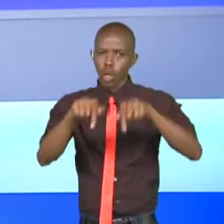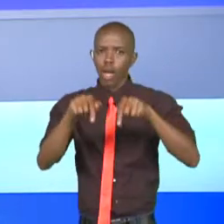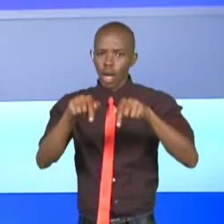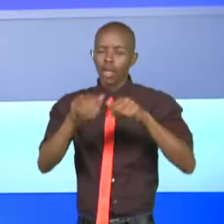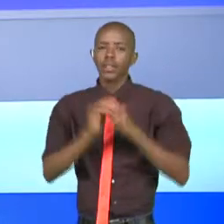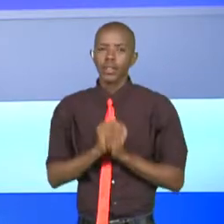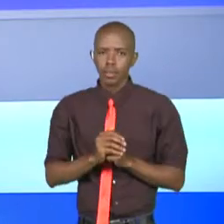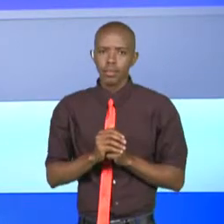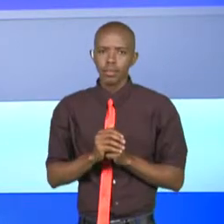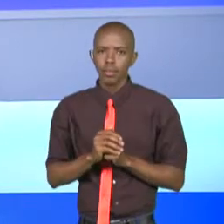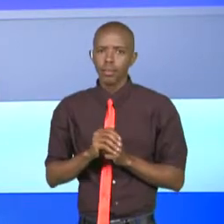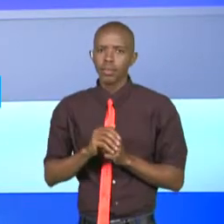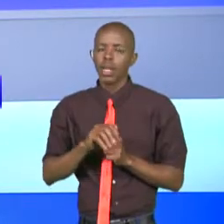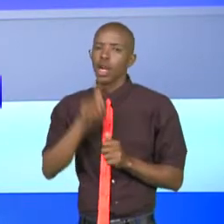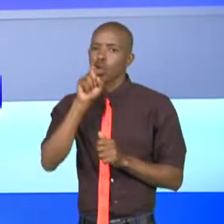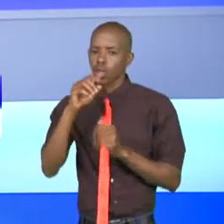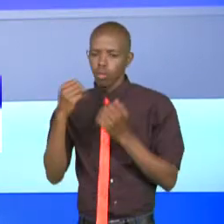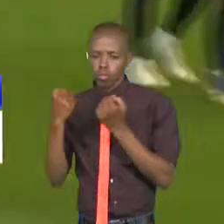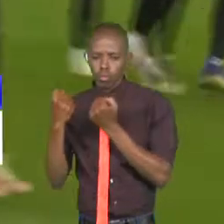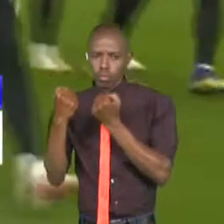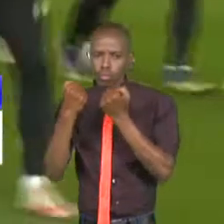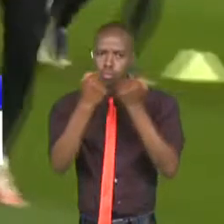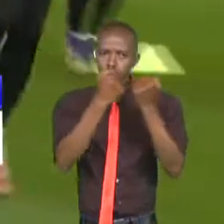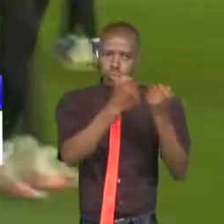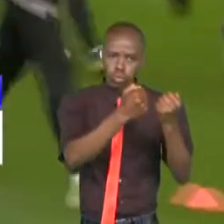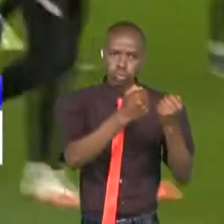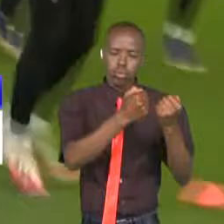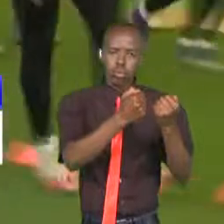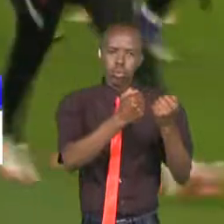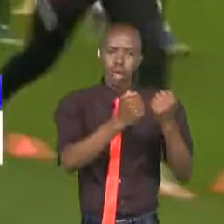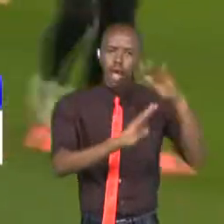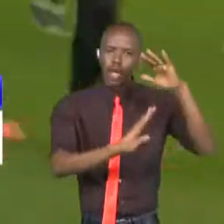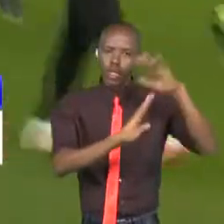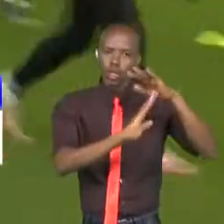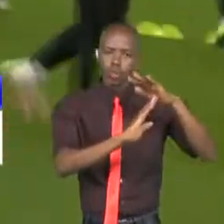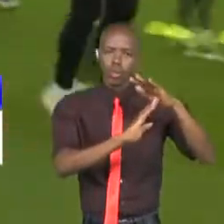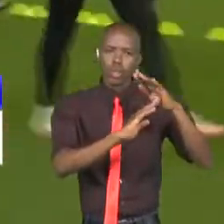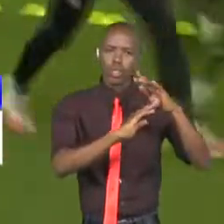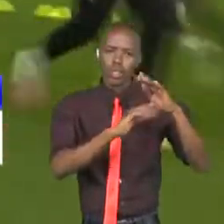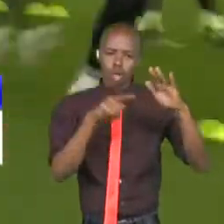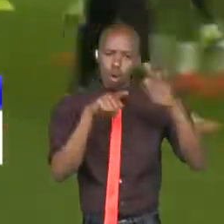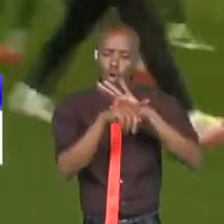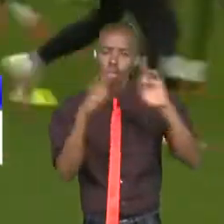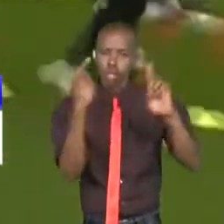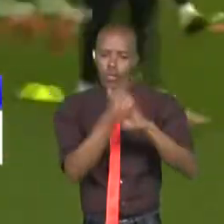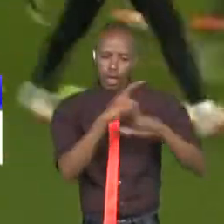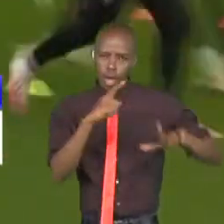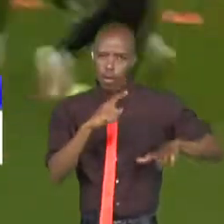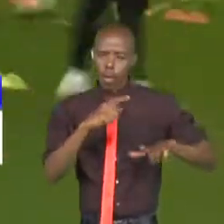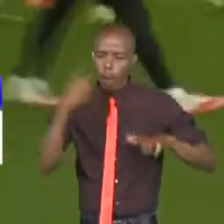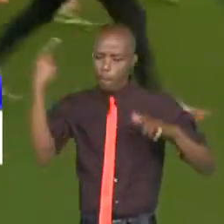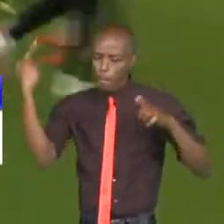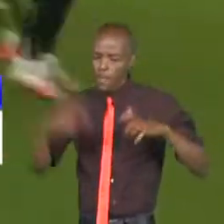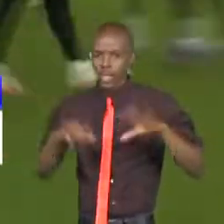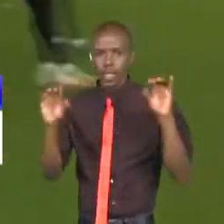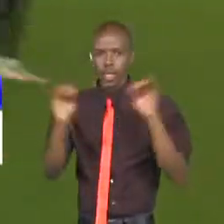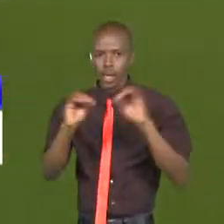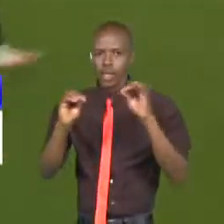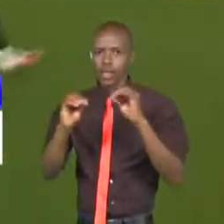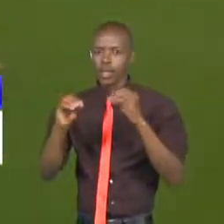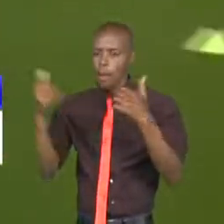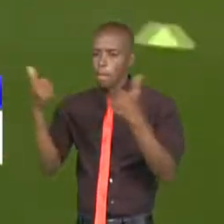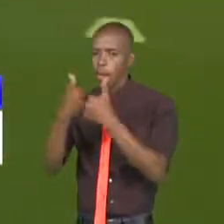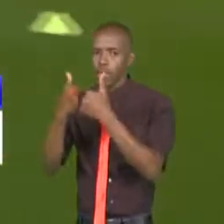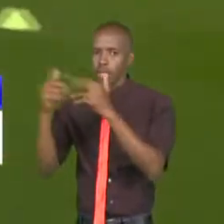Mourinho travels to Merseyside with his side sitting top of the Premier League on goal difference from Liverpool and unbeaten in the league since an opening